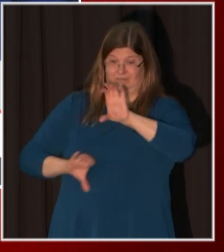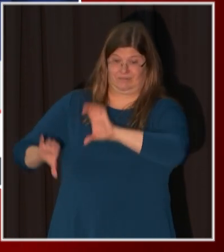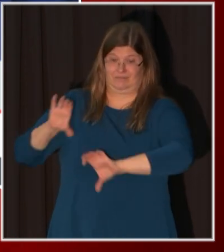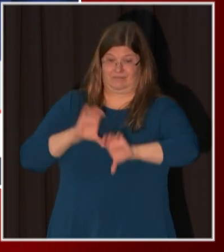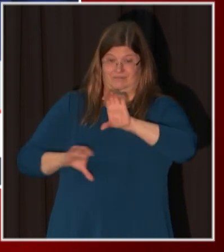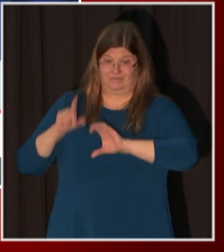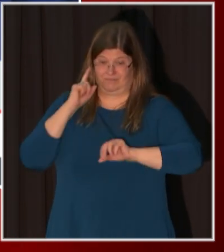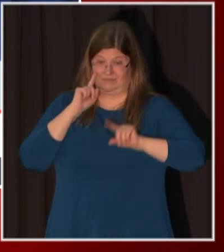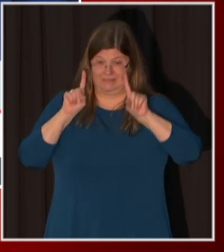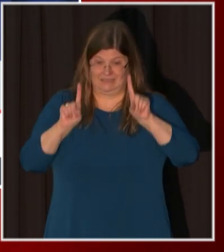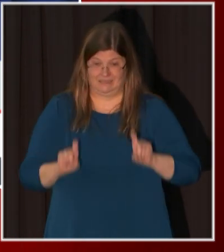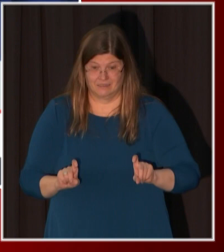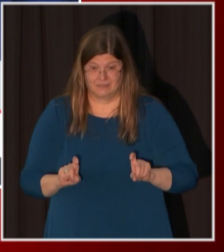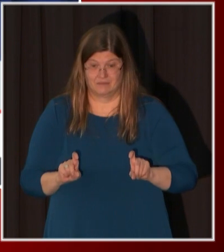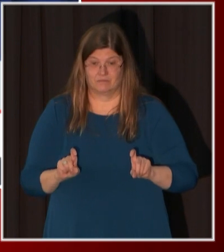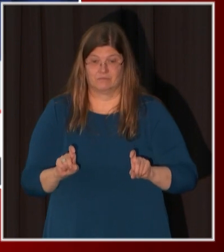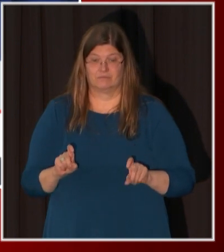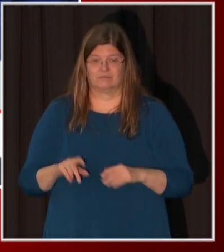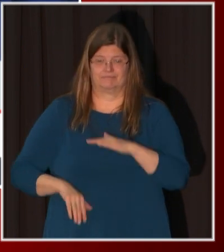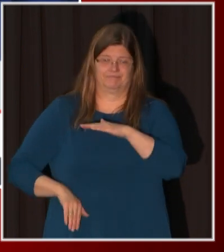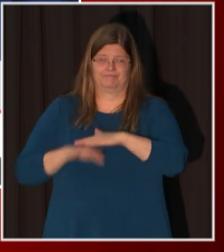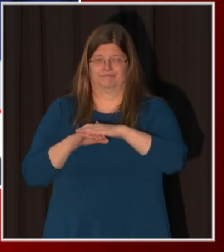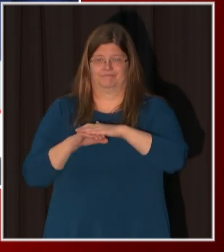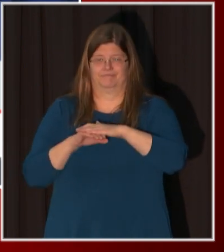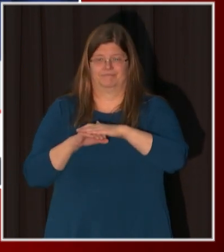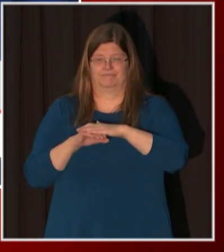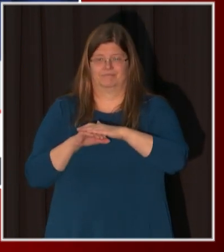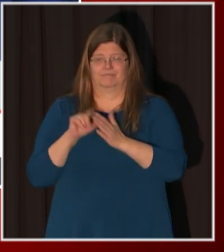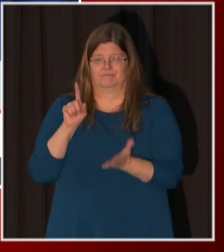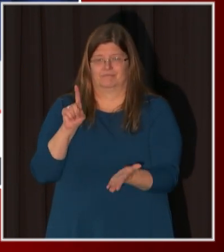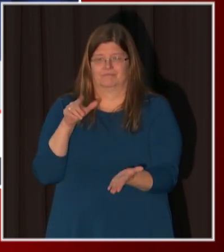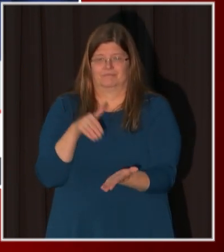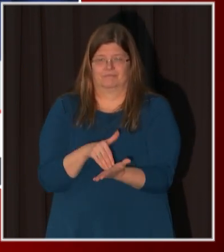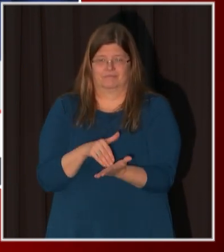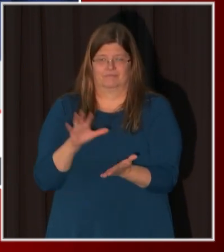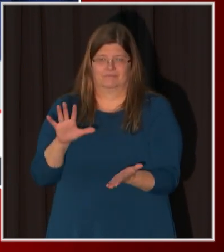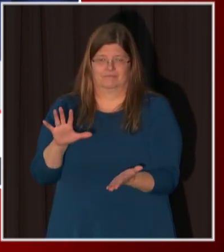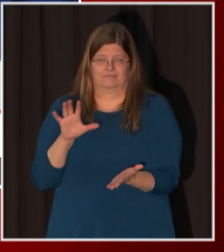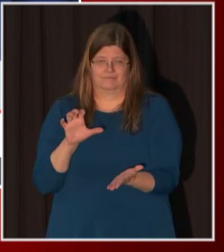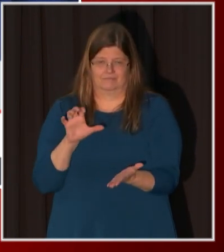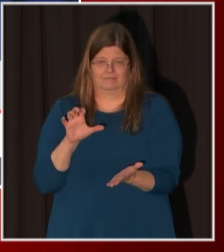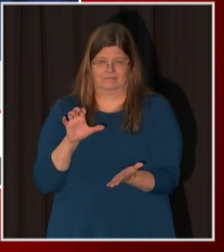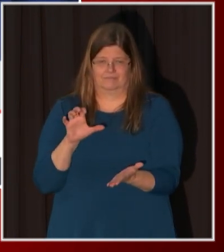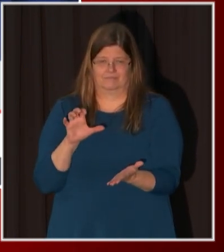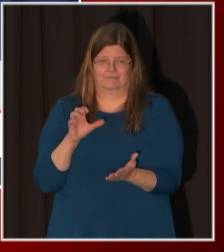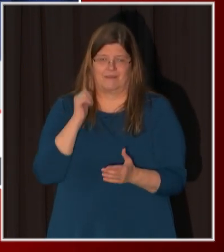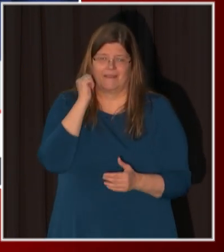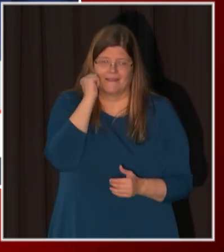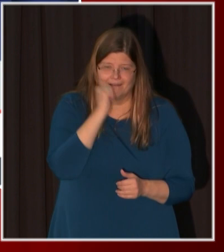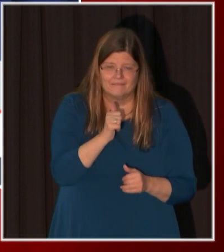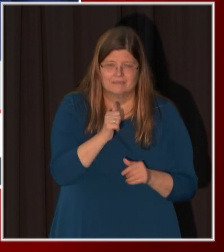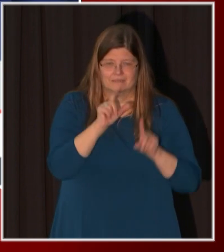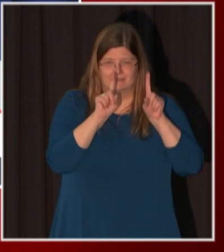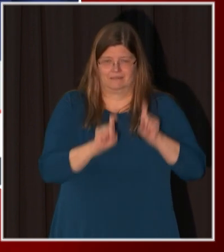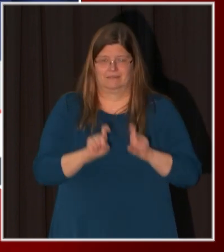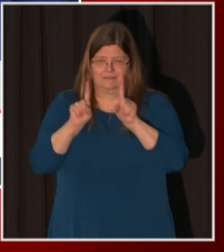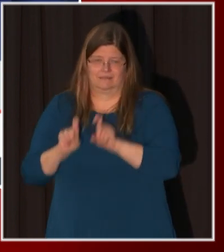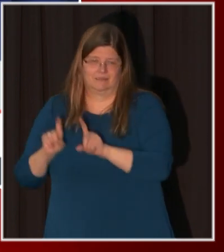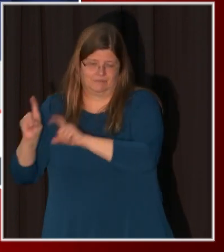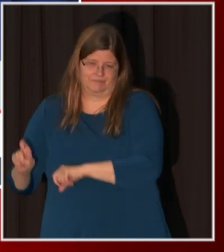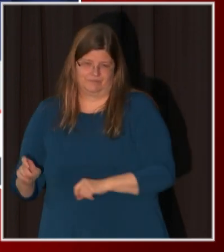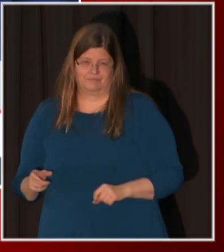to process about 1,500 tests per day. So that's if we're just talking strictly about